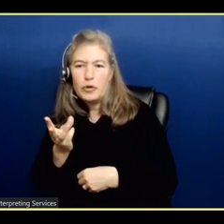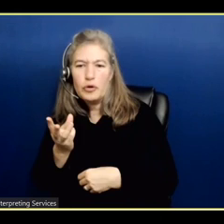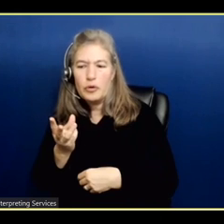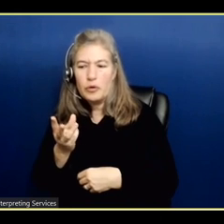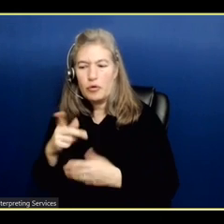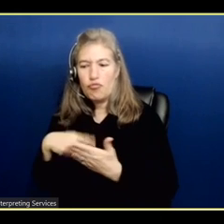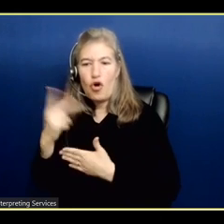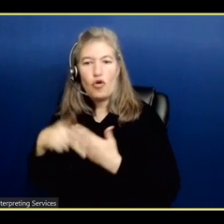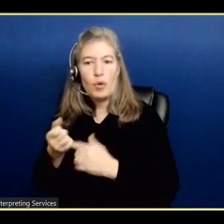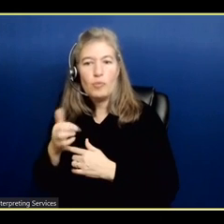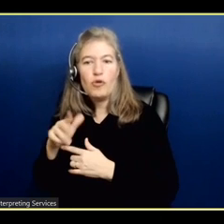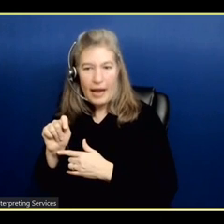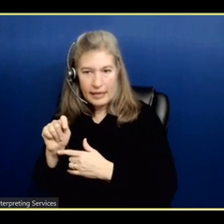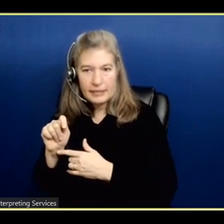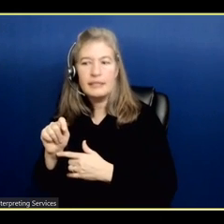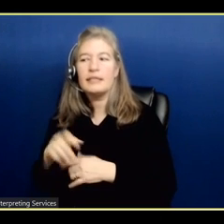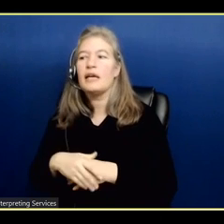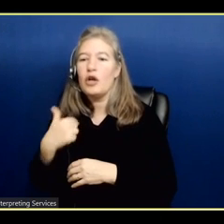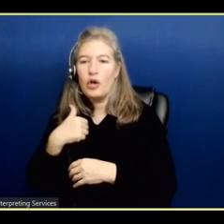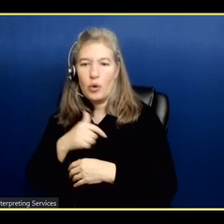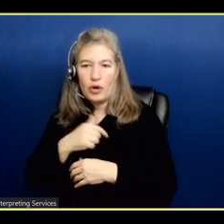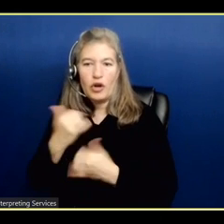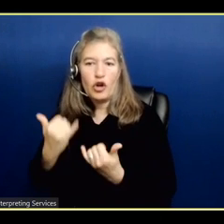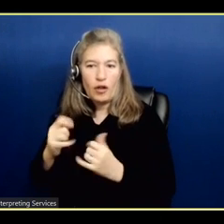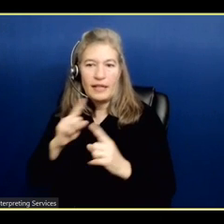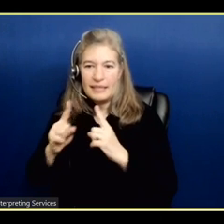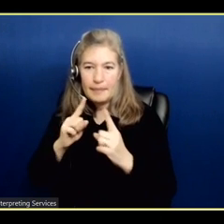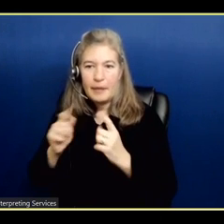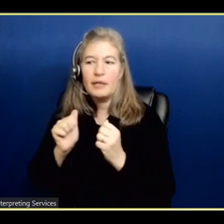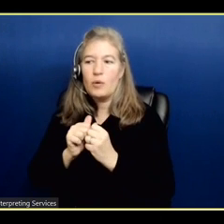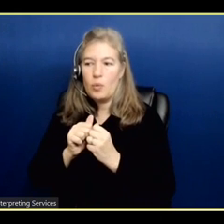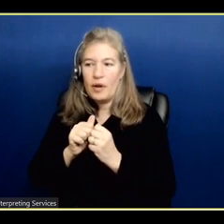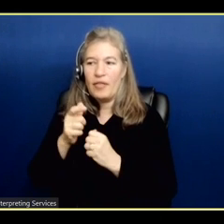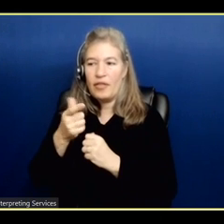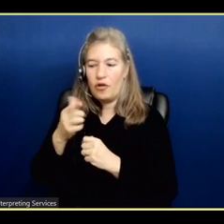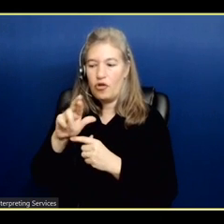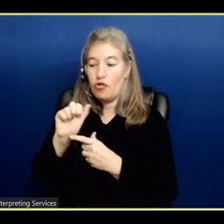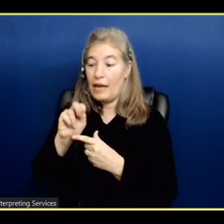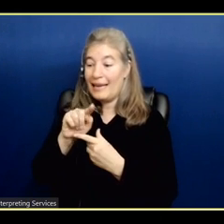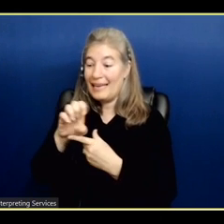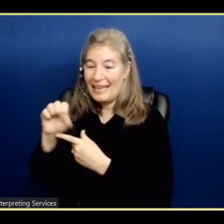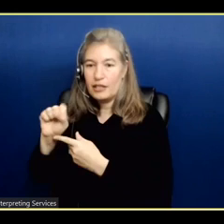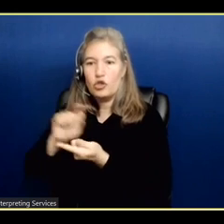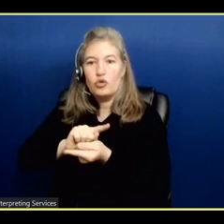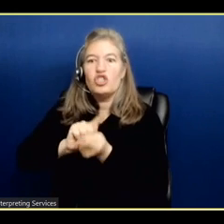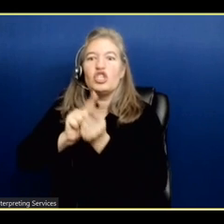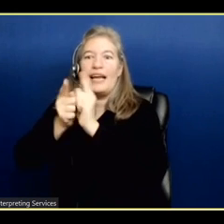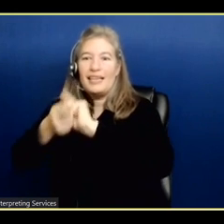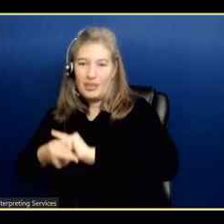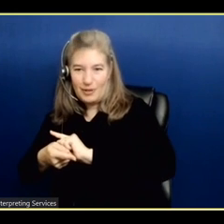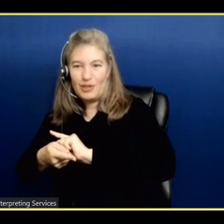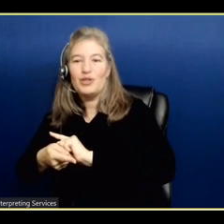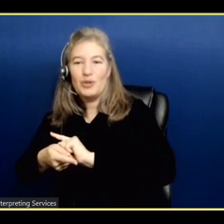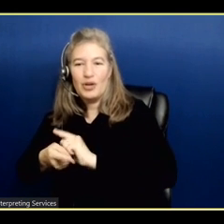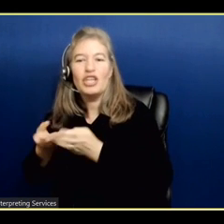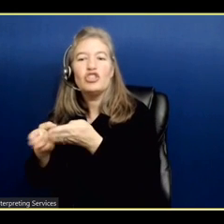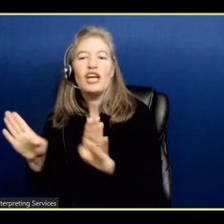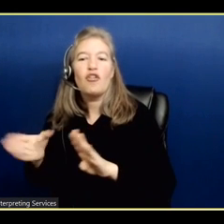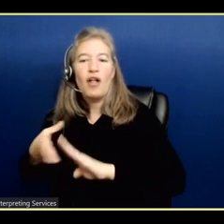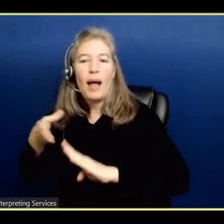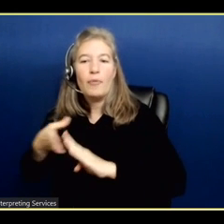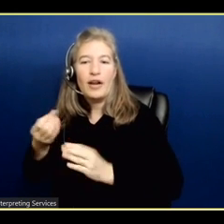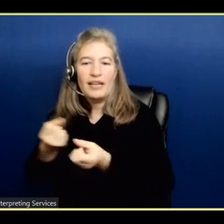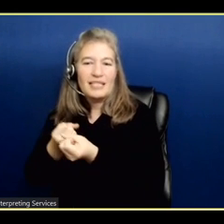some. We are speaking with our grantees about converting those to general operating support grants as well. We already